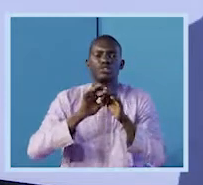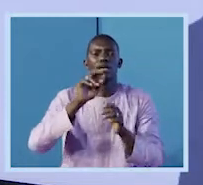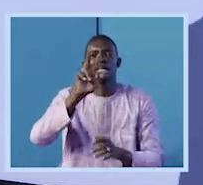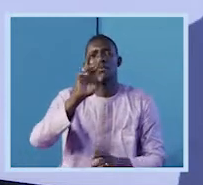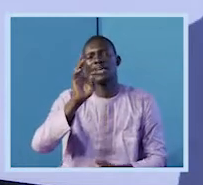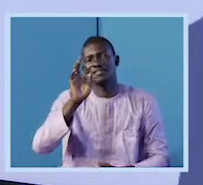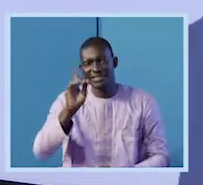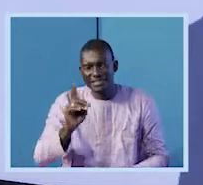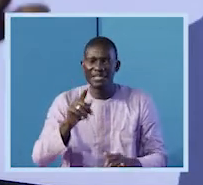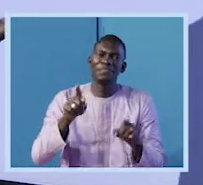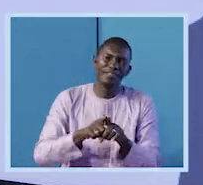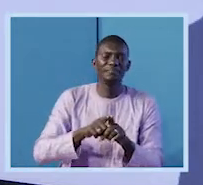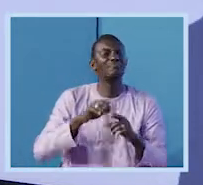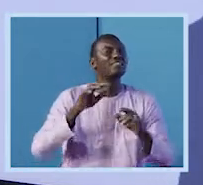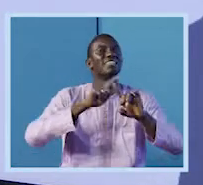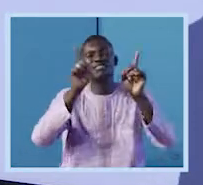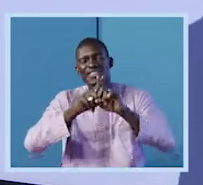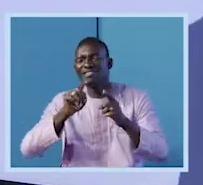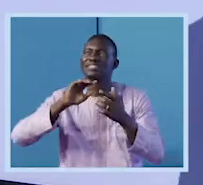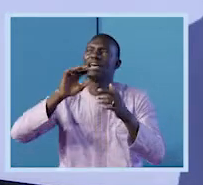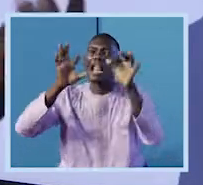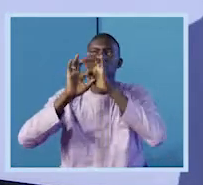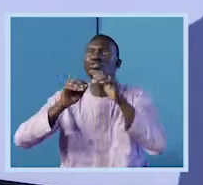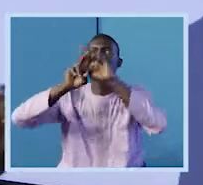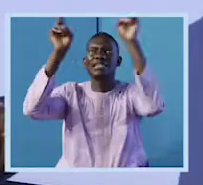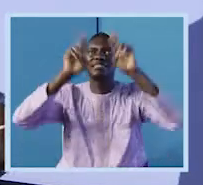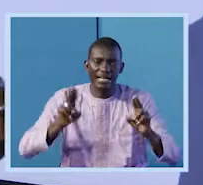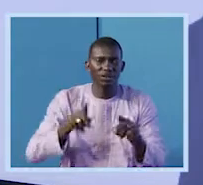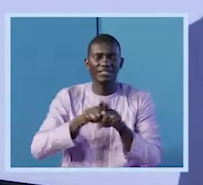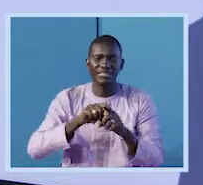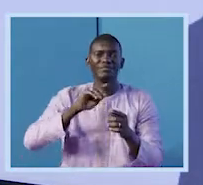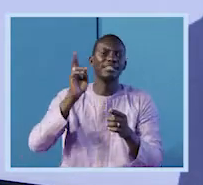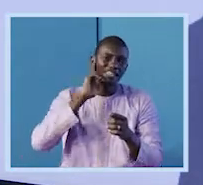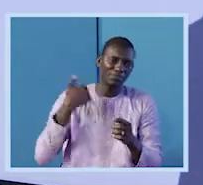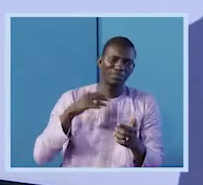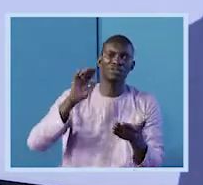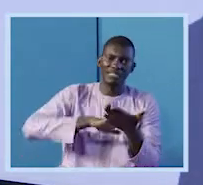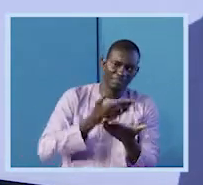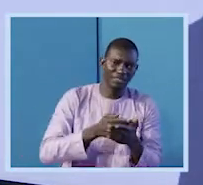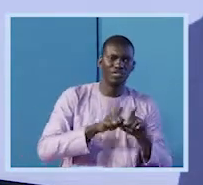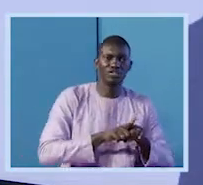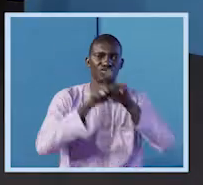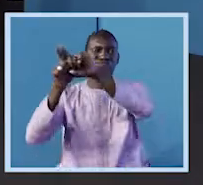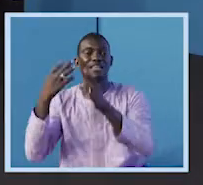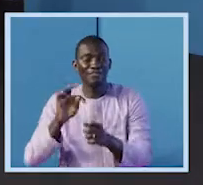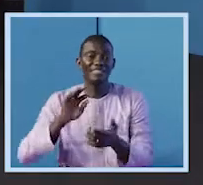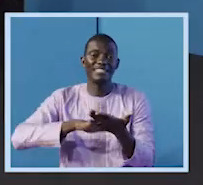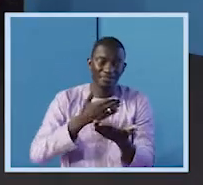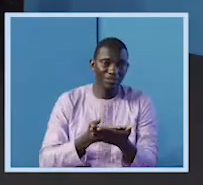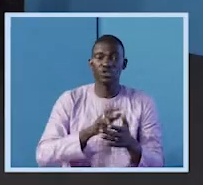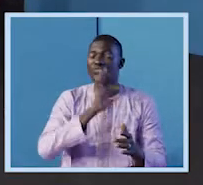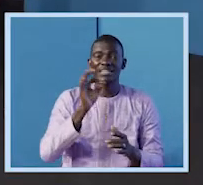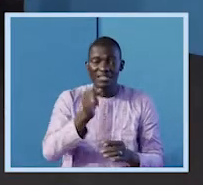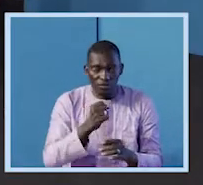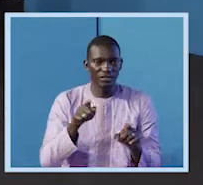So when they go with sign language interpreters. Exactly. They go with like 2 interpreters. Look if at the that. workshop is going to be too tedious,